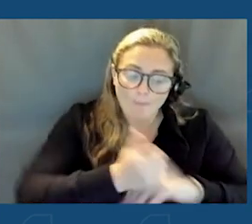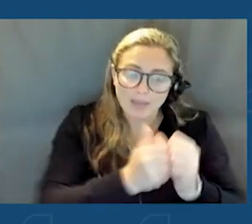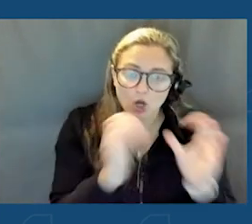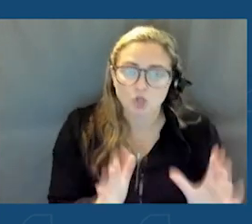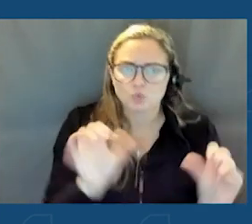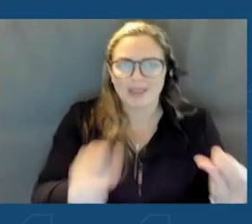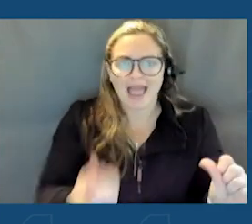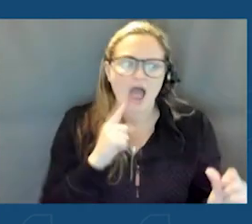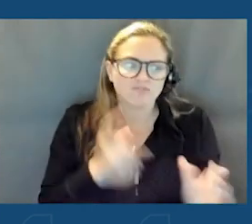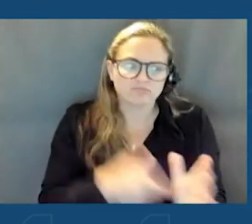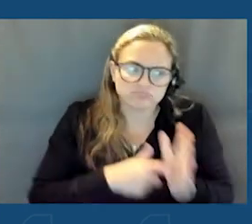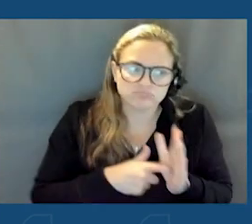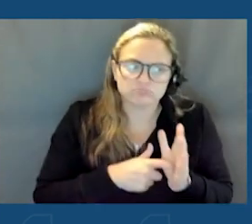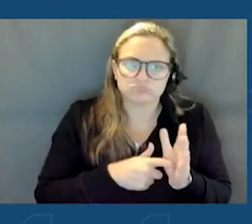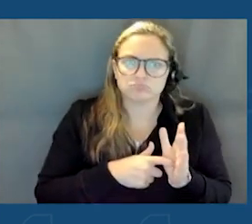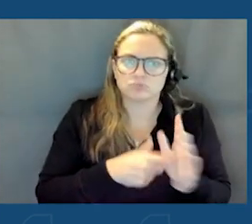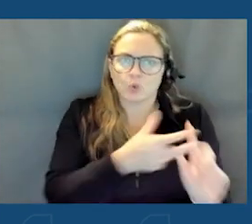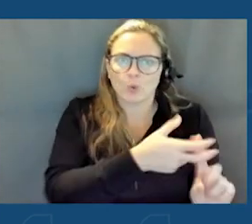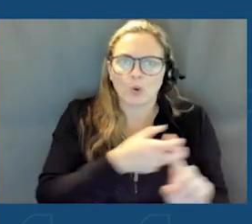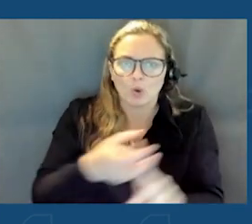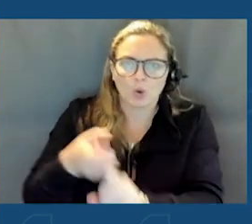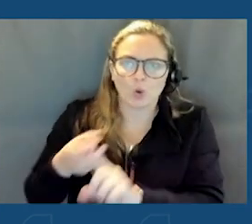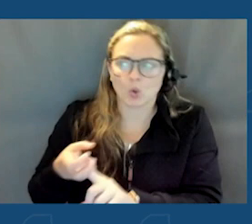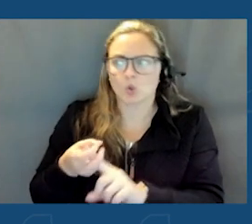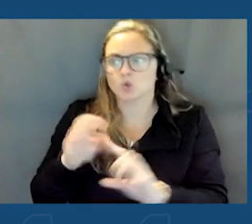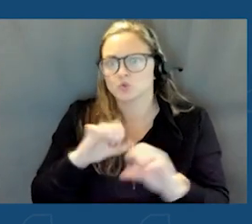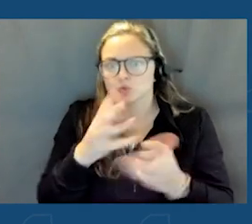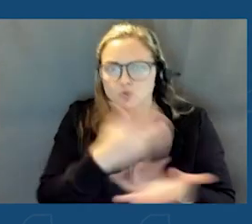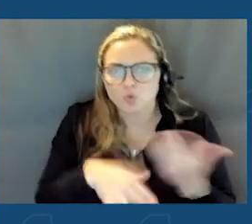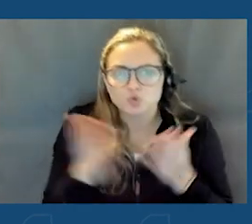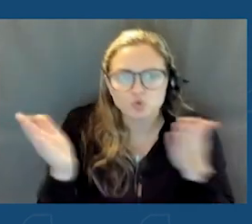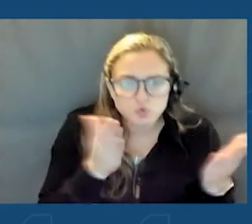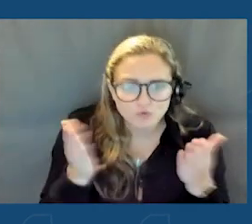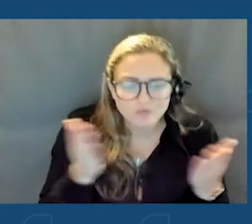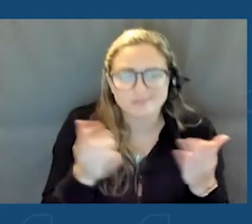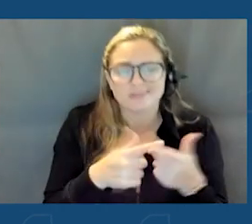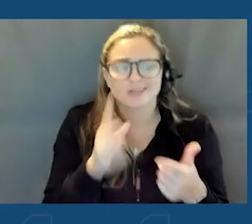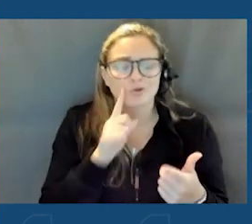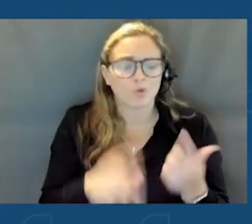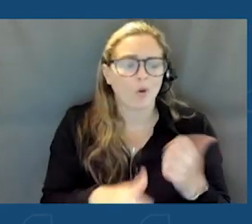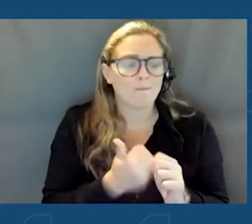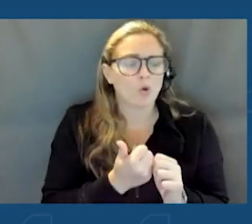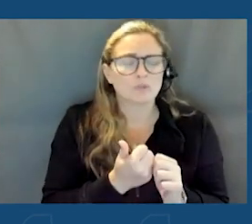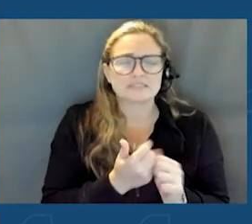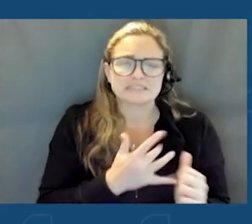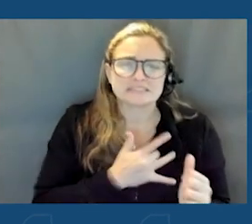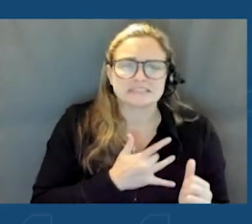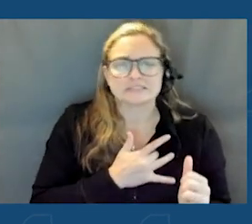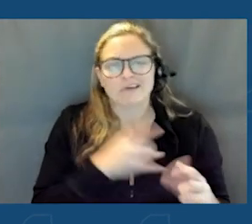pour resources and social services into our most vulnerable communities. And so thank you, Governor Hochul, for